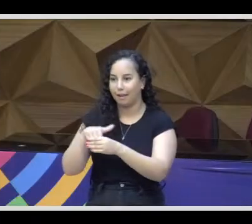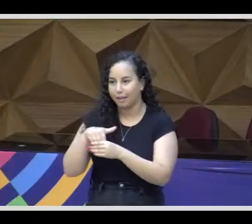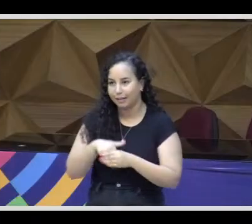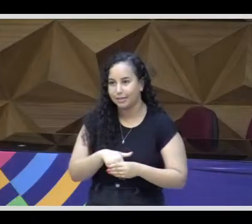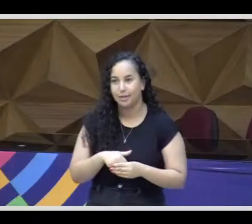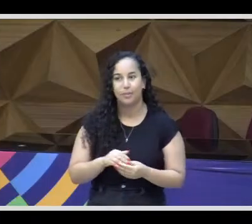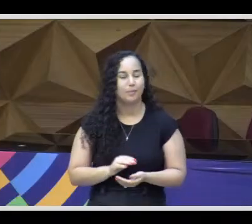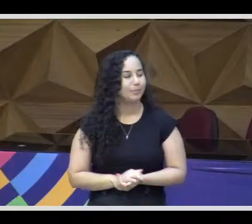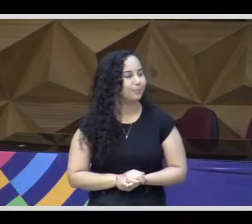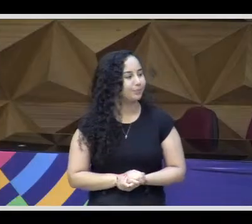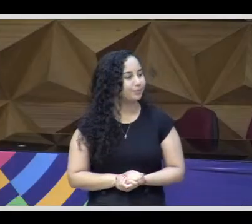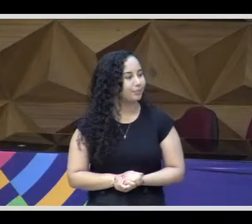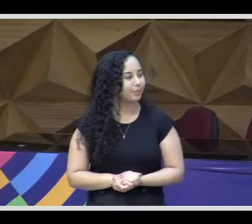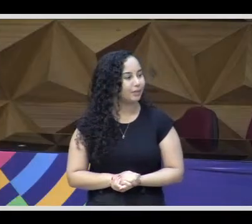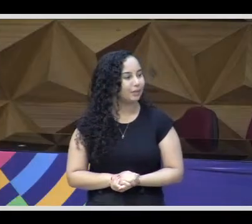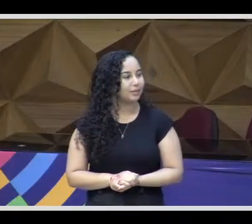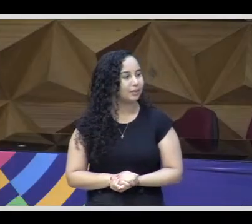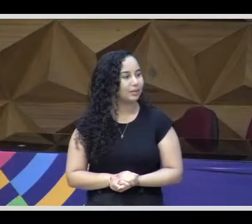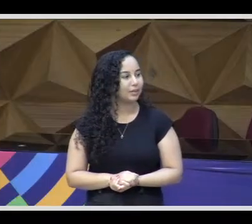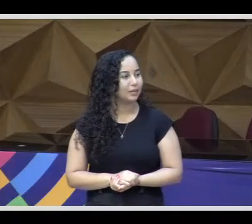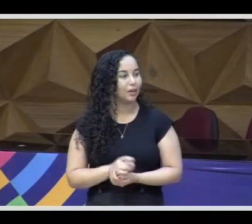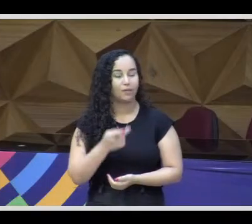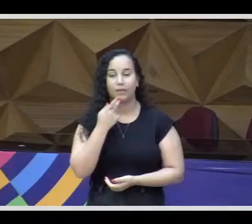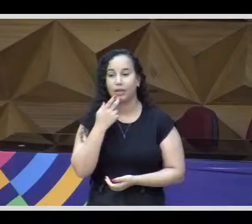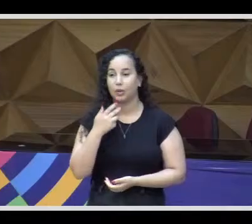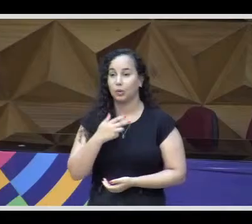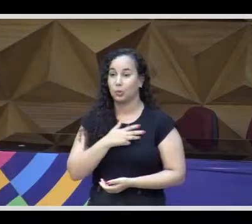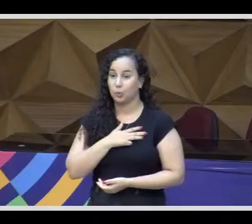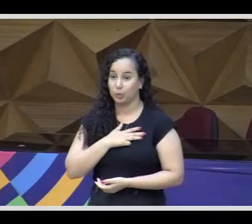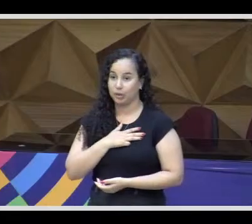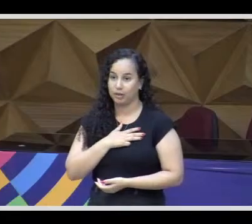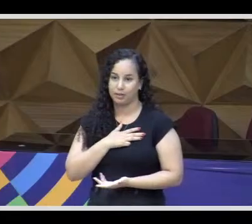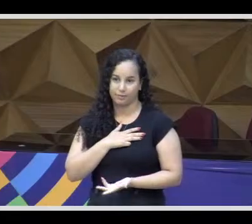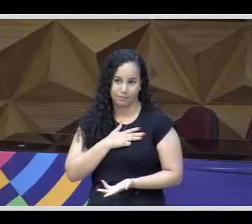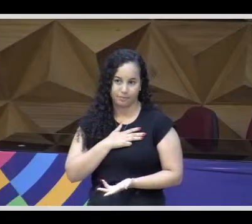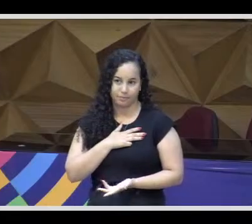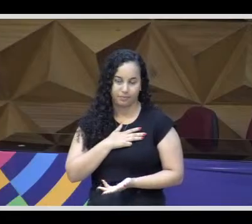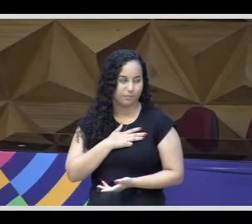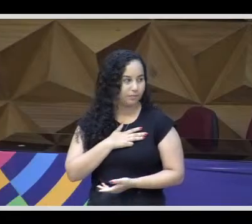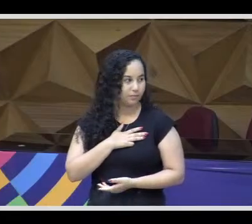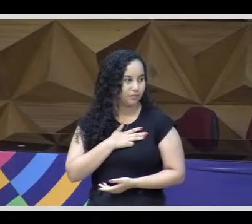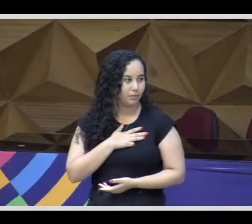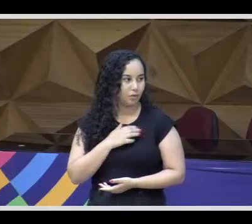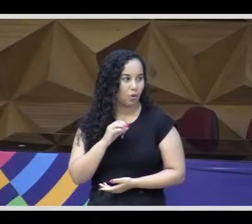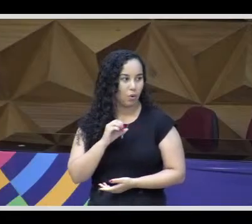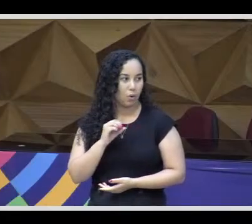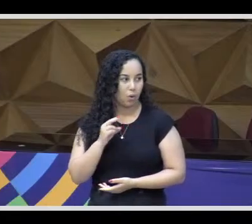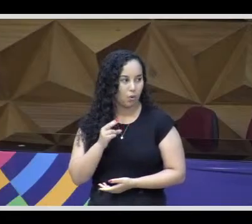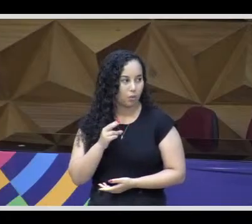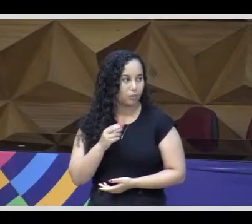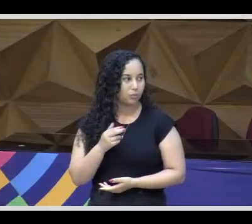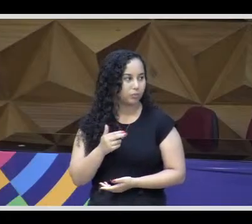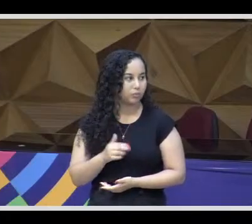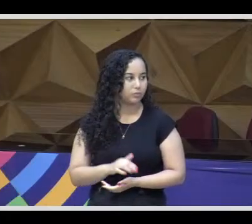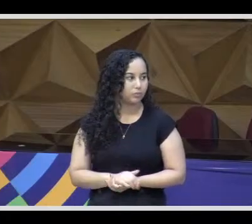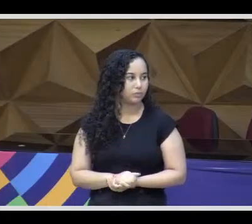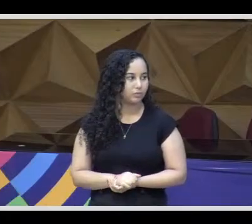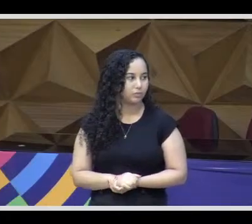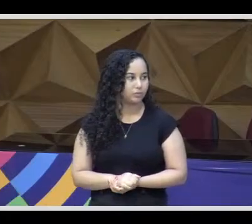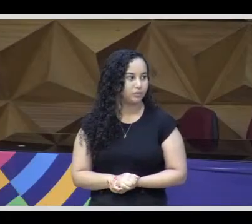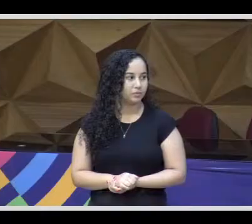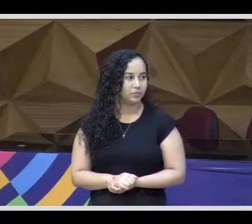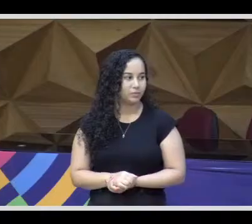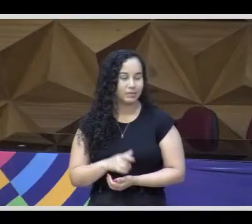election, I'm saying that Lula, who probably will be the candidate of the government, will have